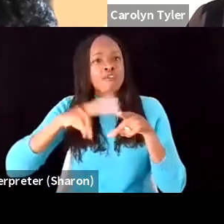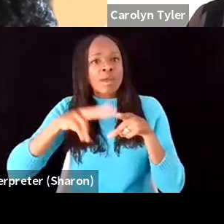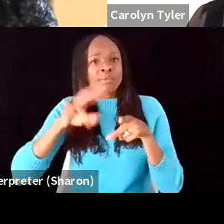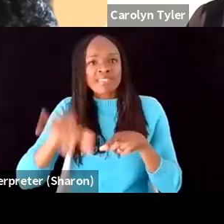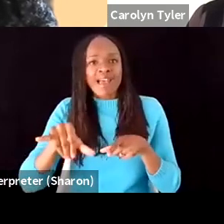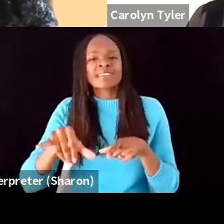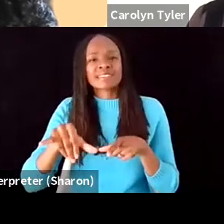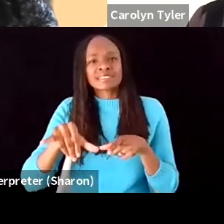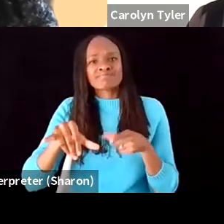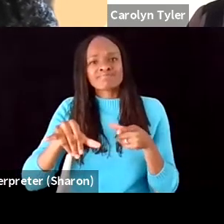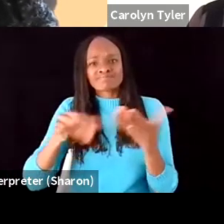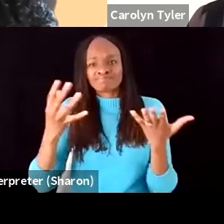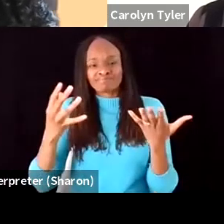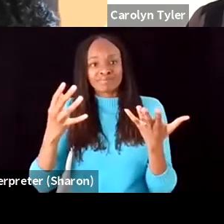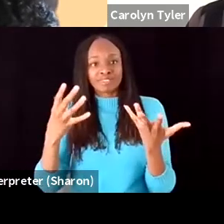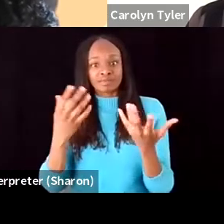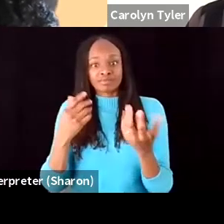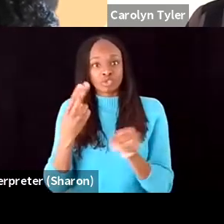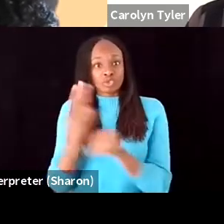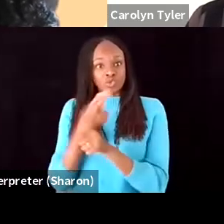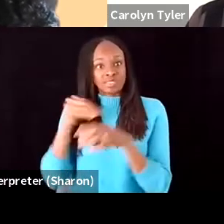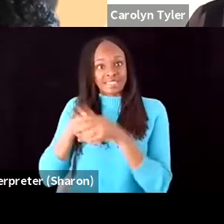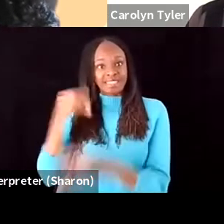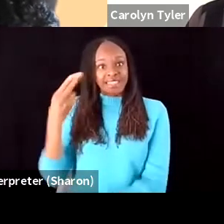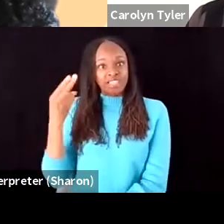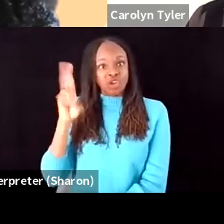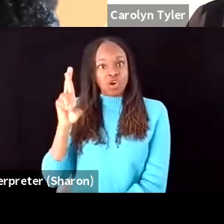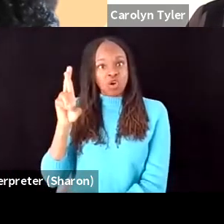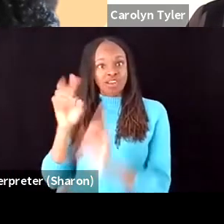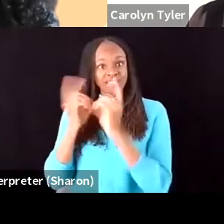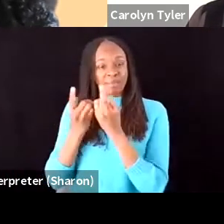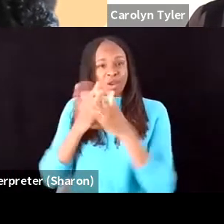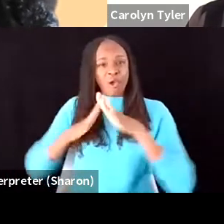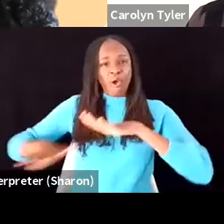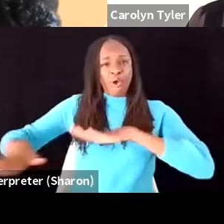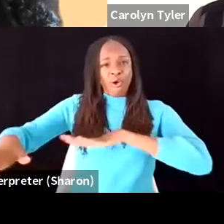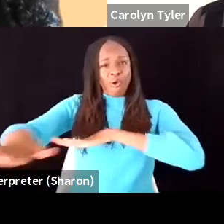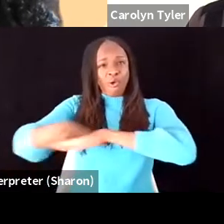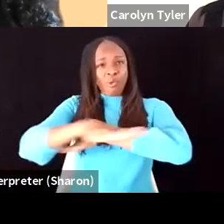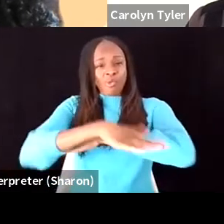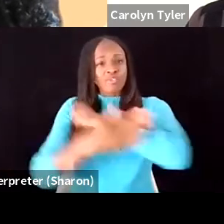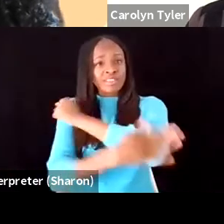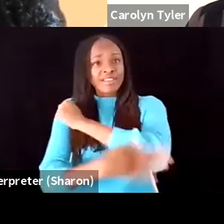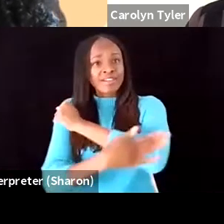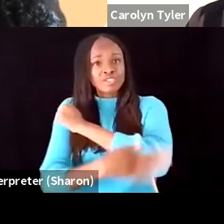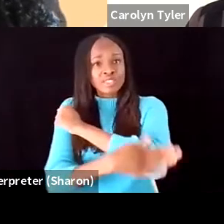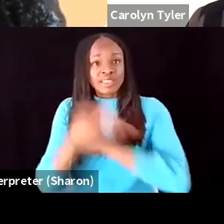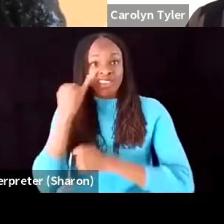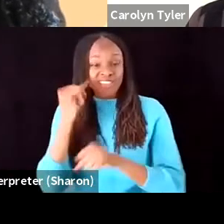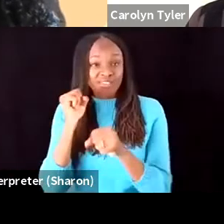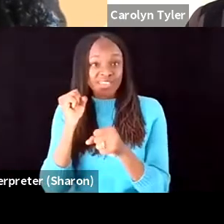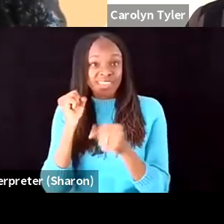is being put into HR departments all over the country. And if it works the way that